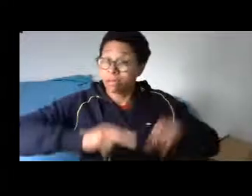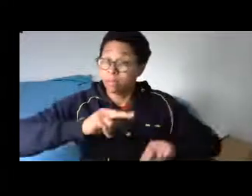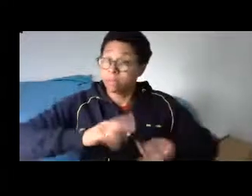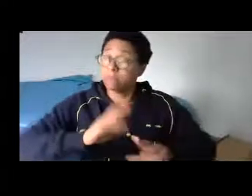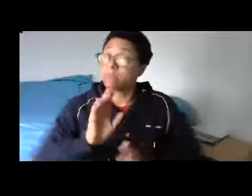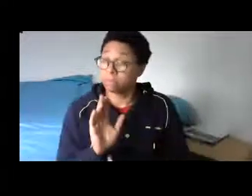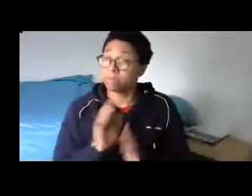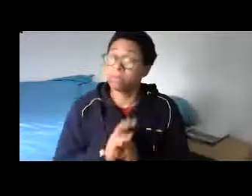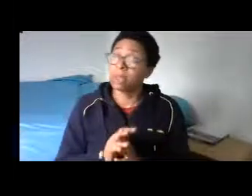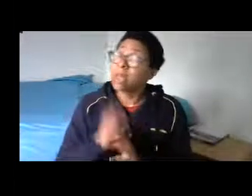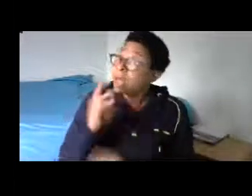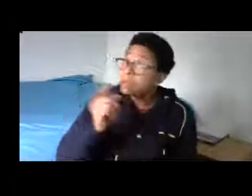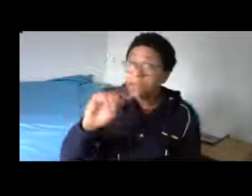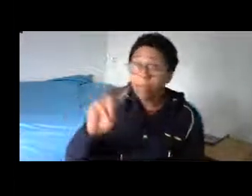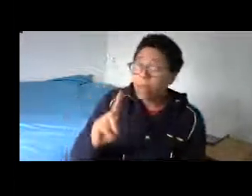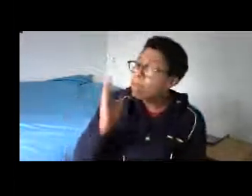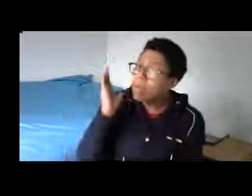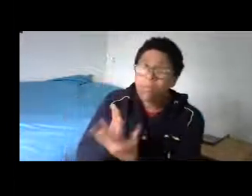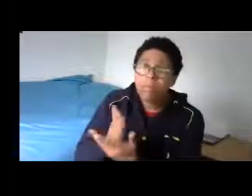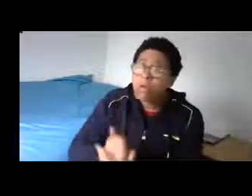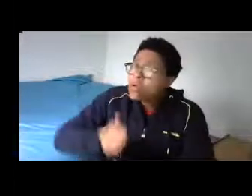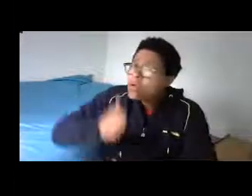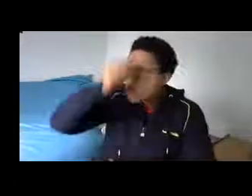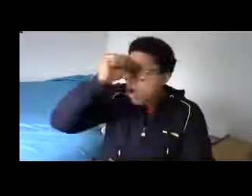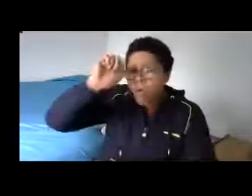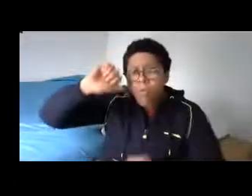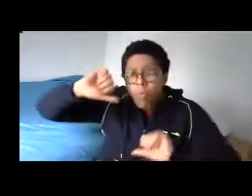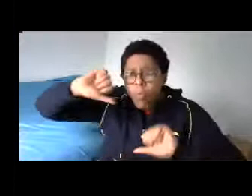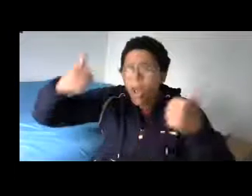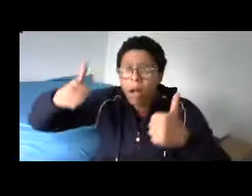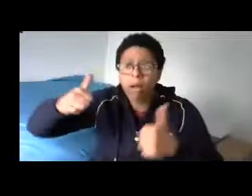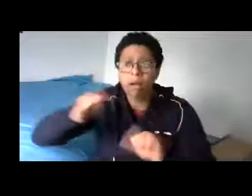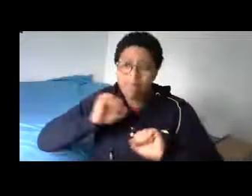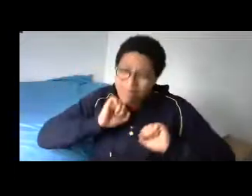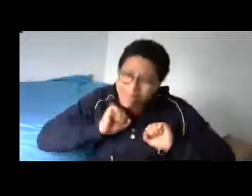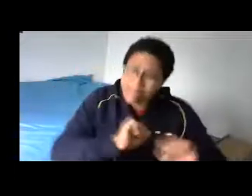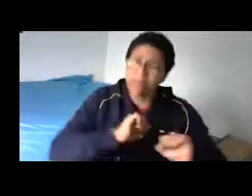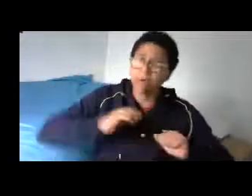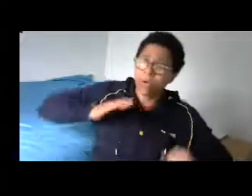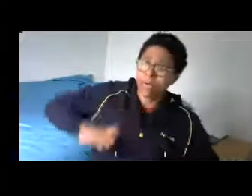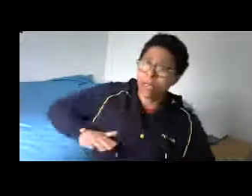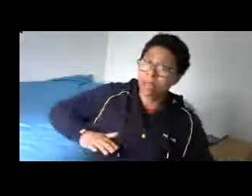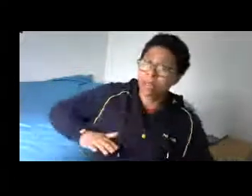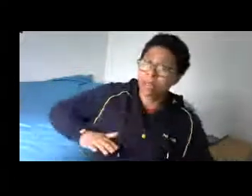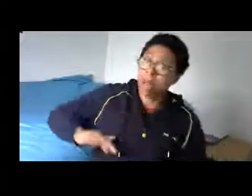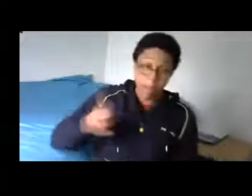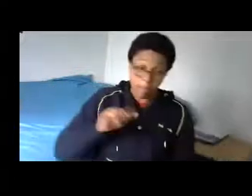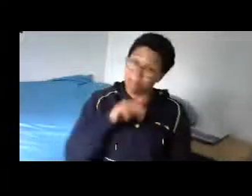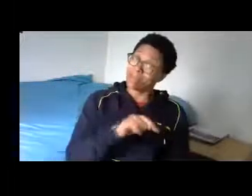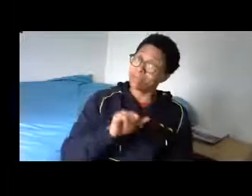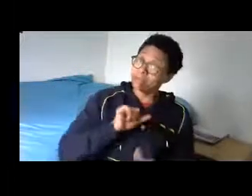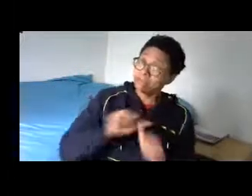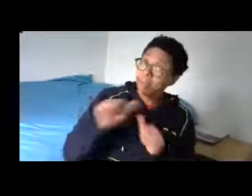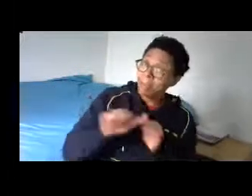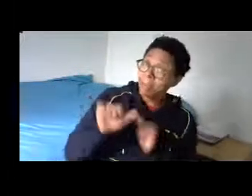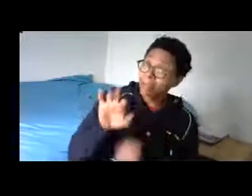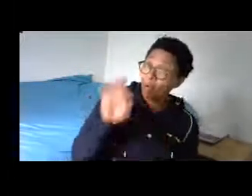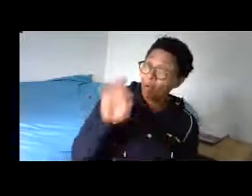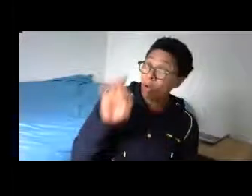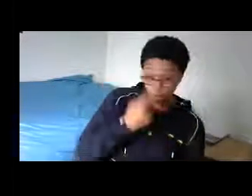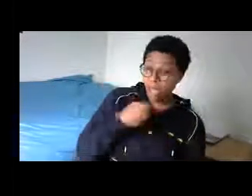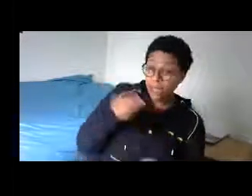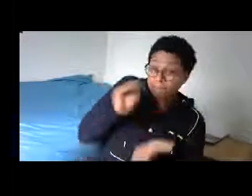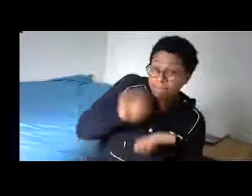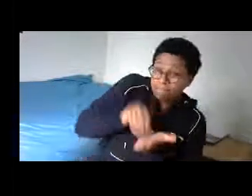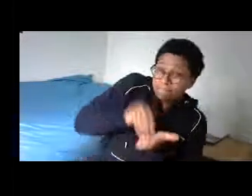who really know what their needs are and what support they might need, it might be a better option because you have a chance